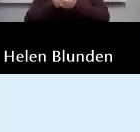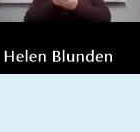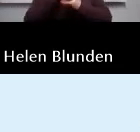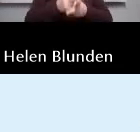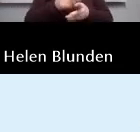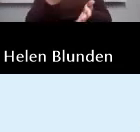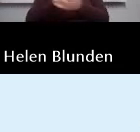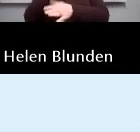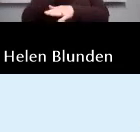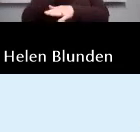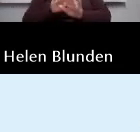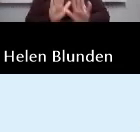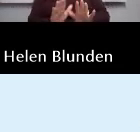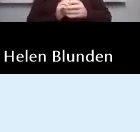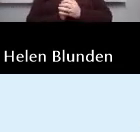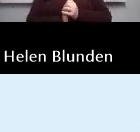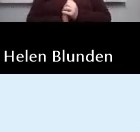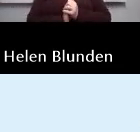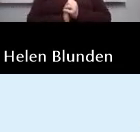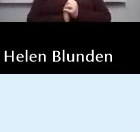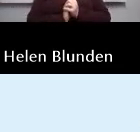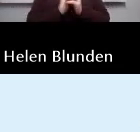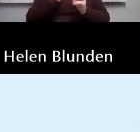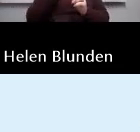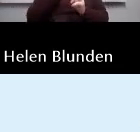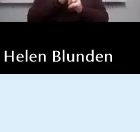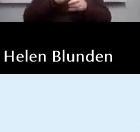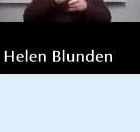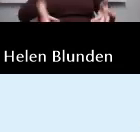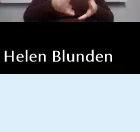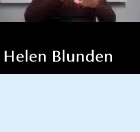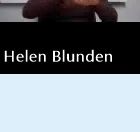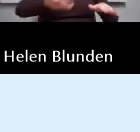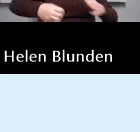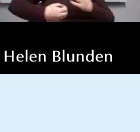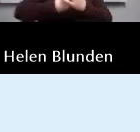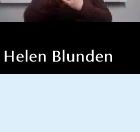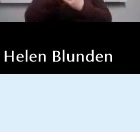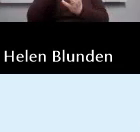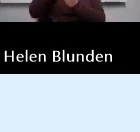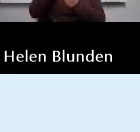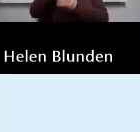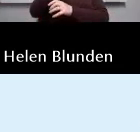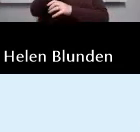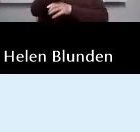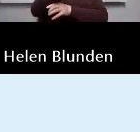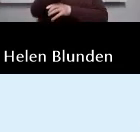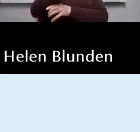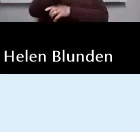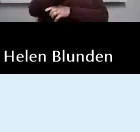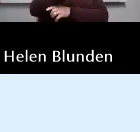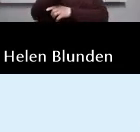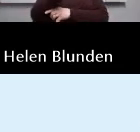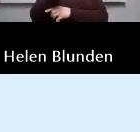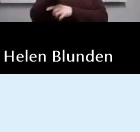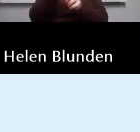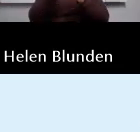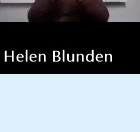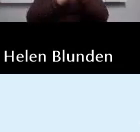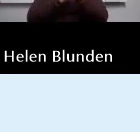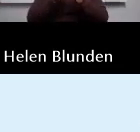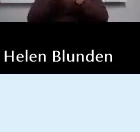time. So the aim is to enable children to thrive in the middle section, but for them to be able to dip in and out of